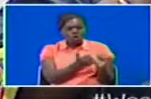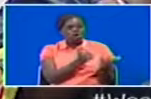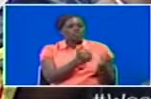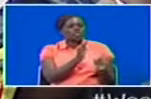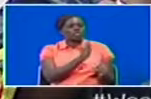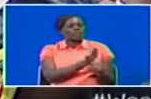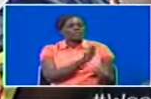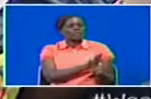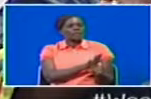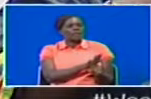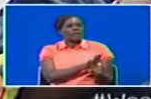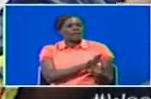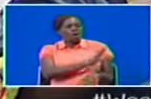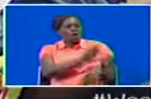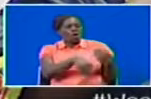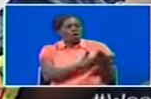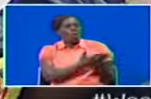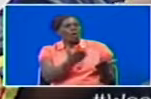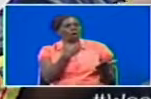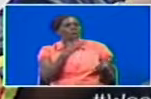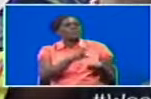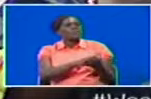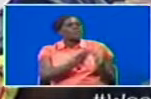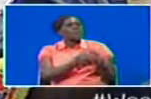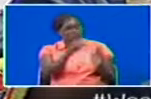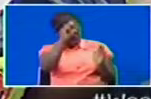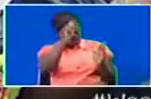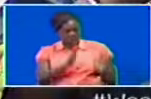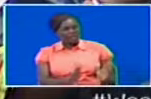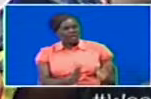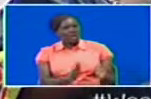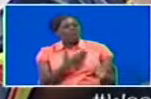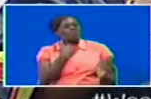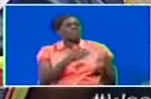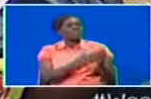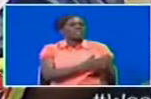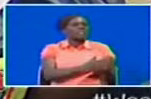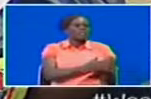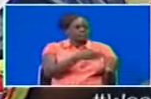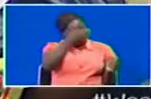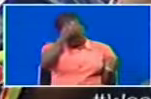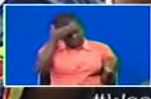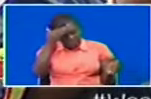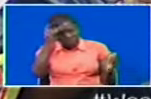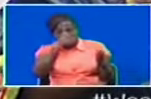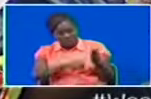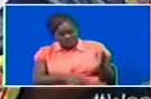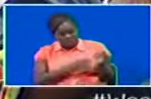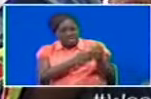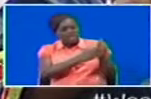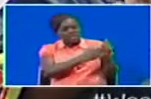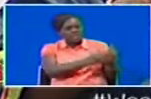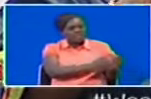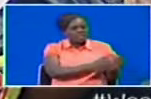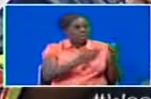competition. All of them wanted to become governors. They wanted to have the leadership, forgetting that the leadership and